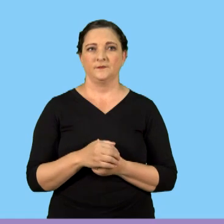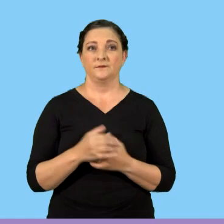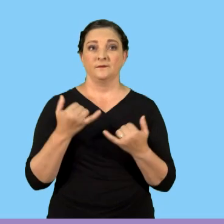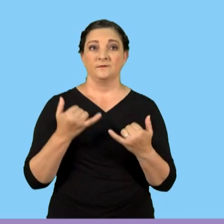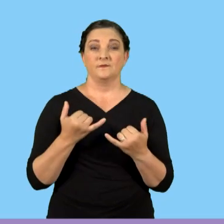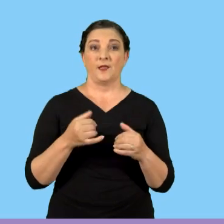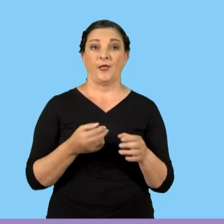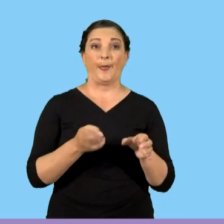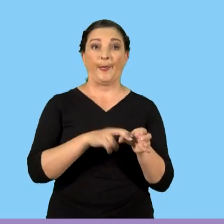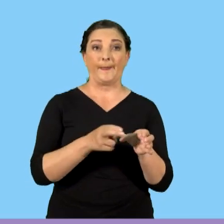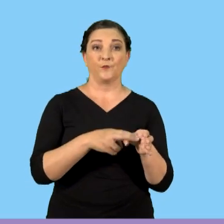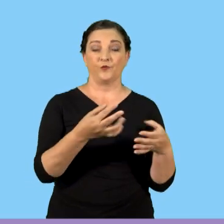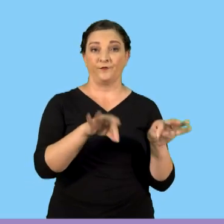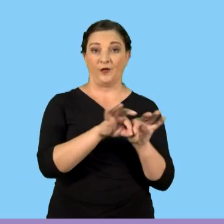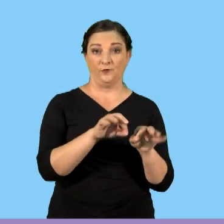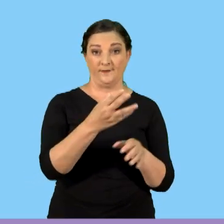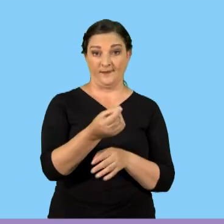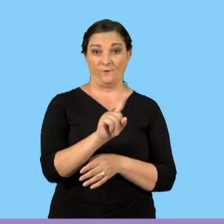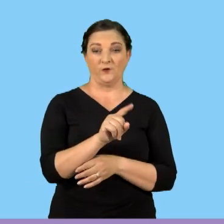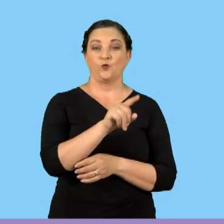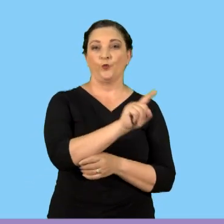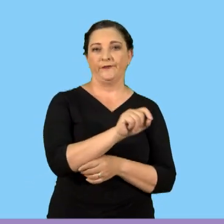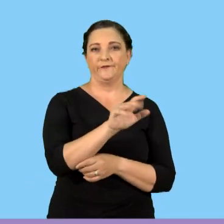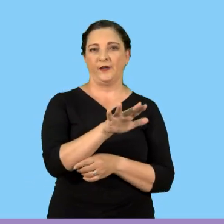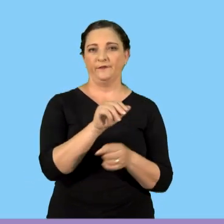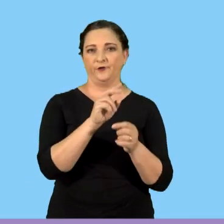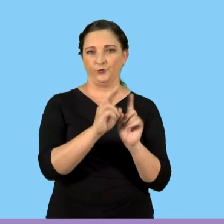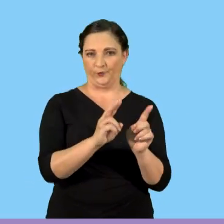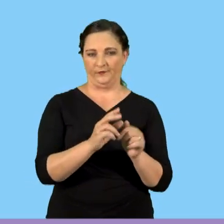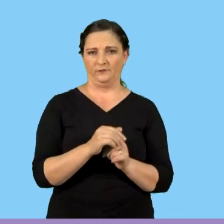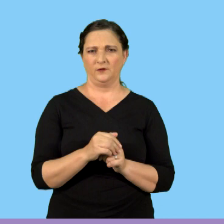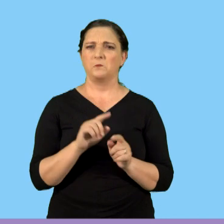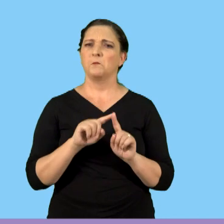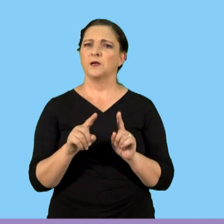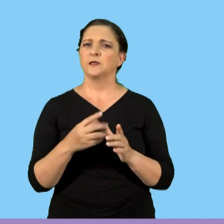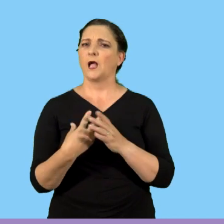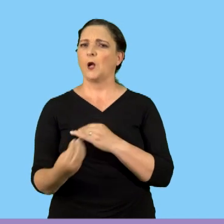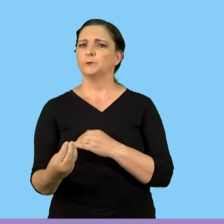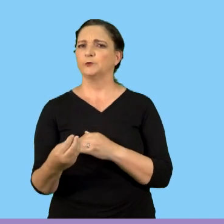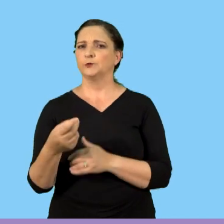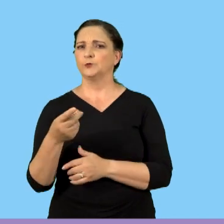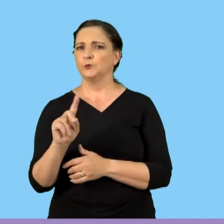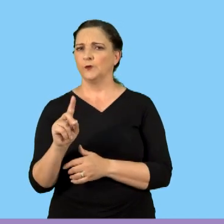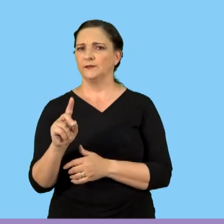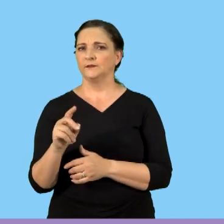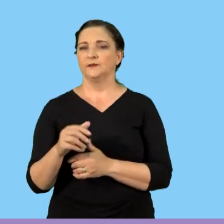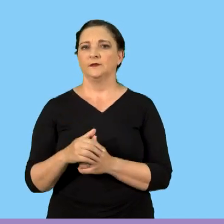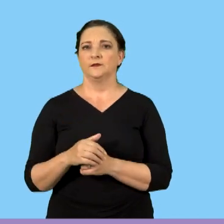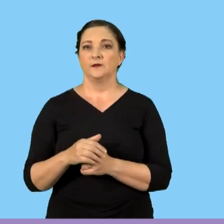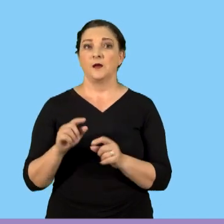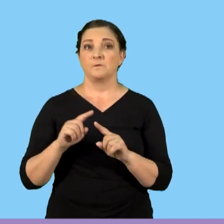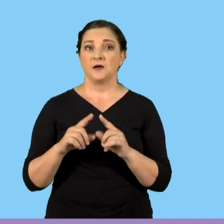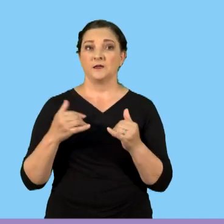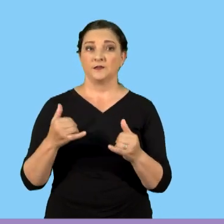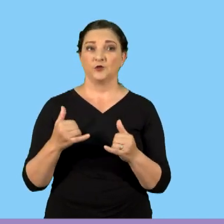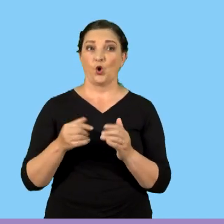one here says, given the input values 1, 5, and 12, what will be the output values if the